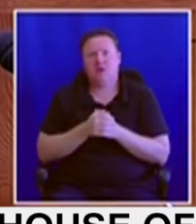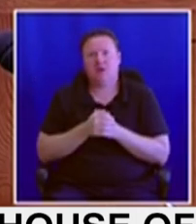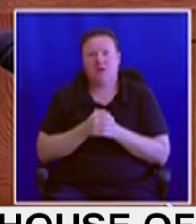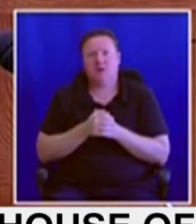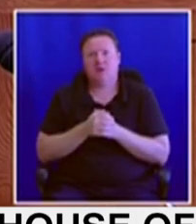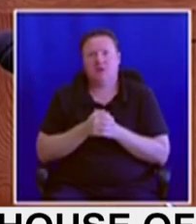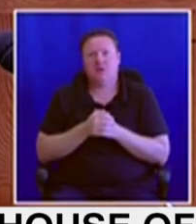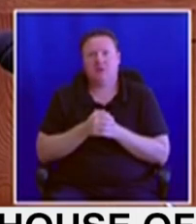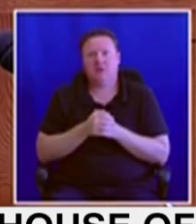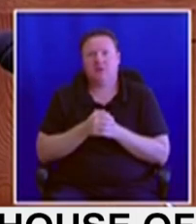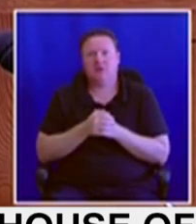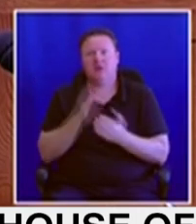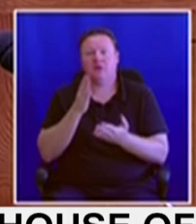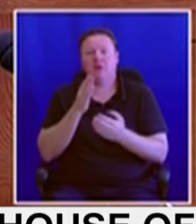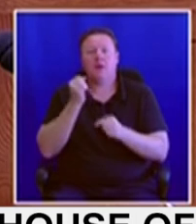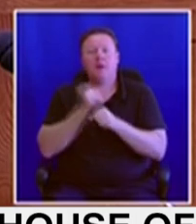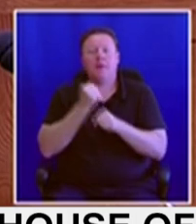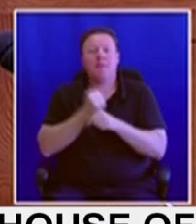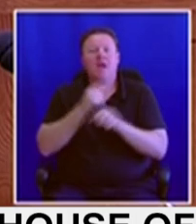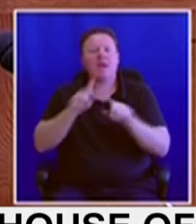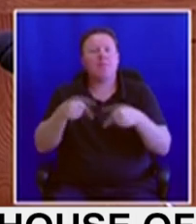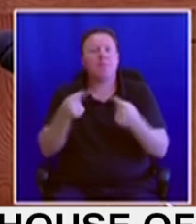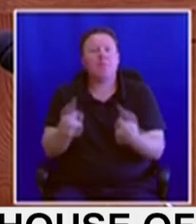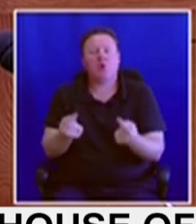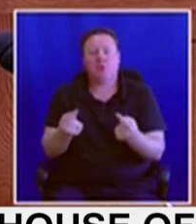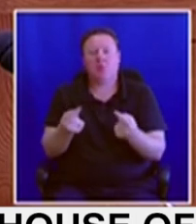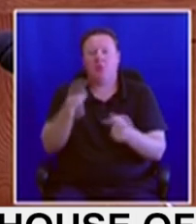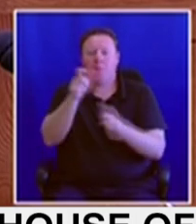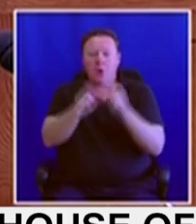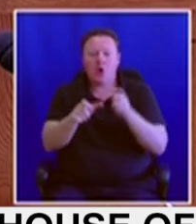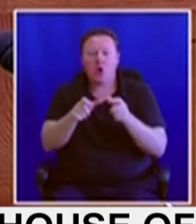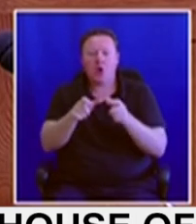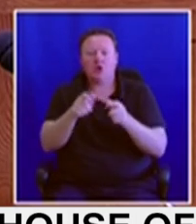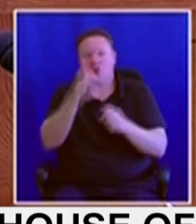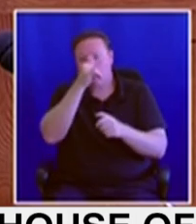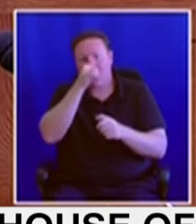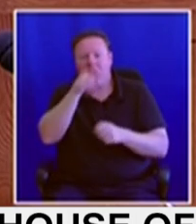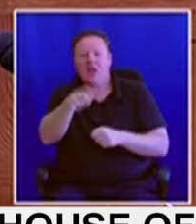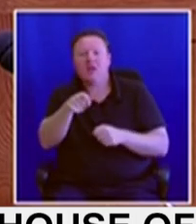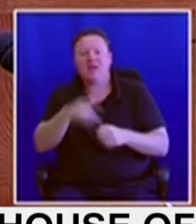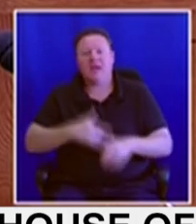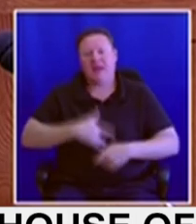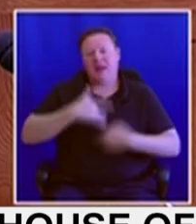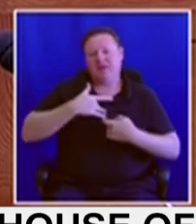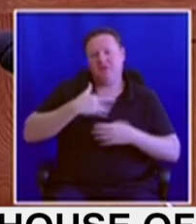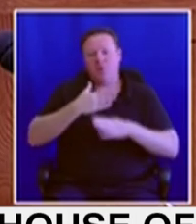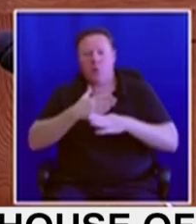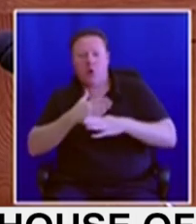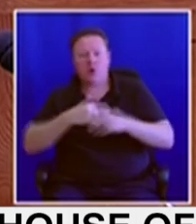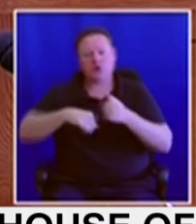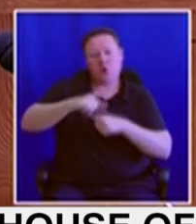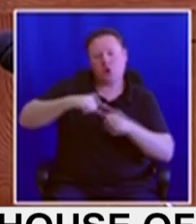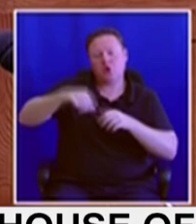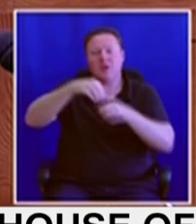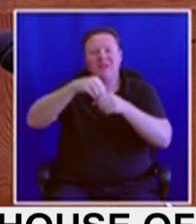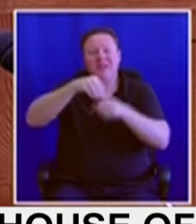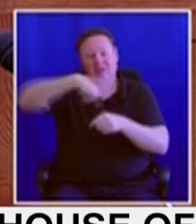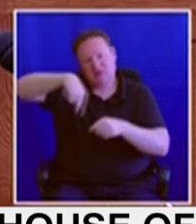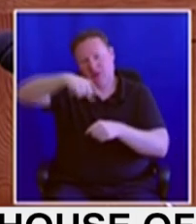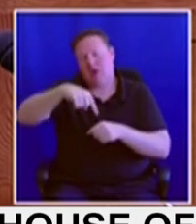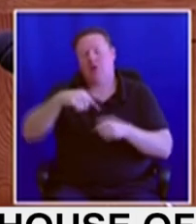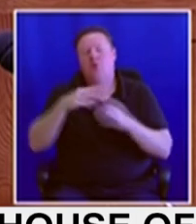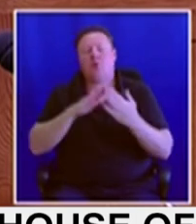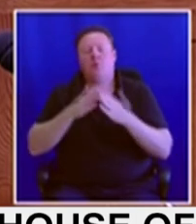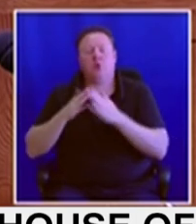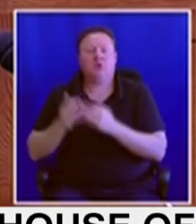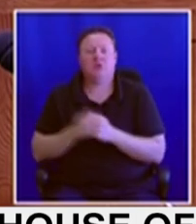should make it impossible for perpetrators to live, to work, and socialize amongst us. We